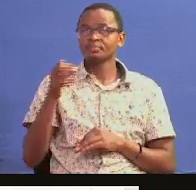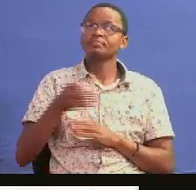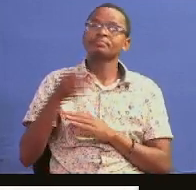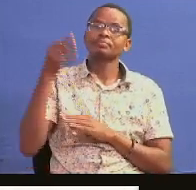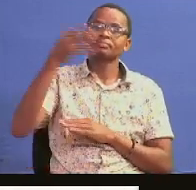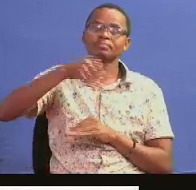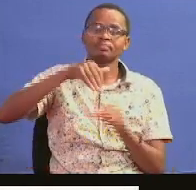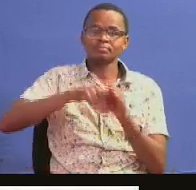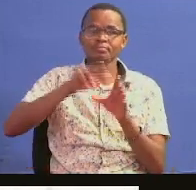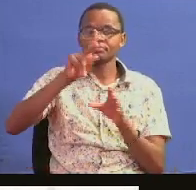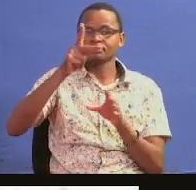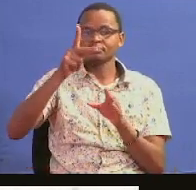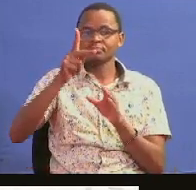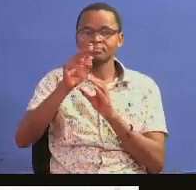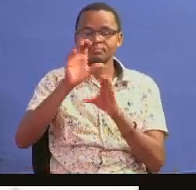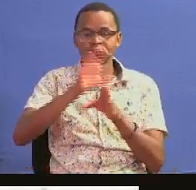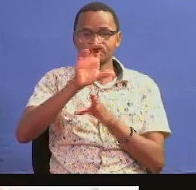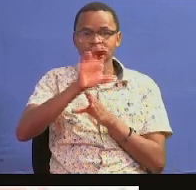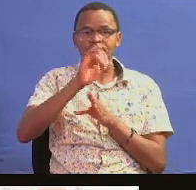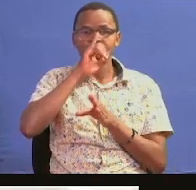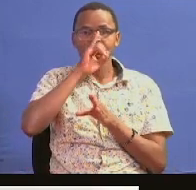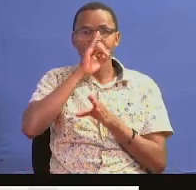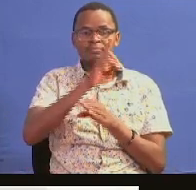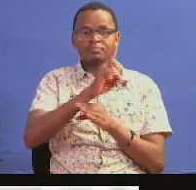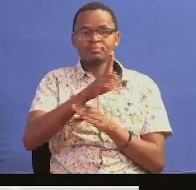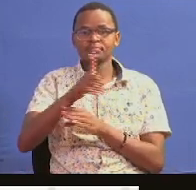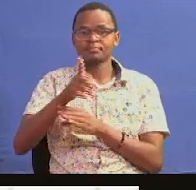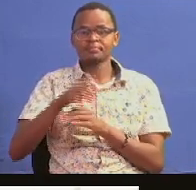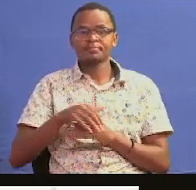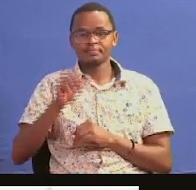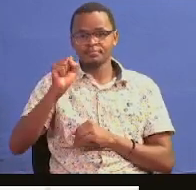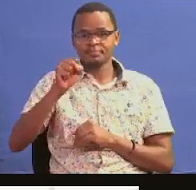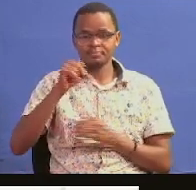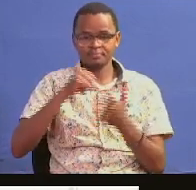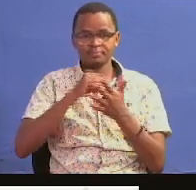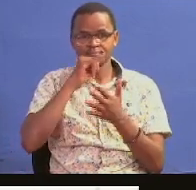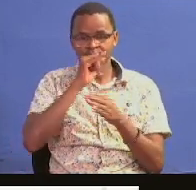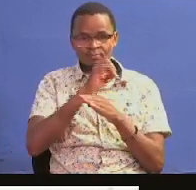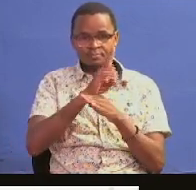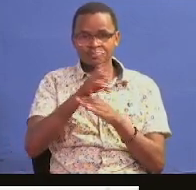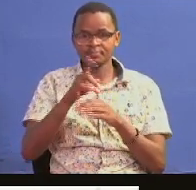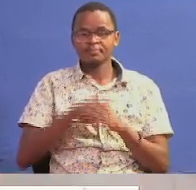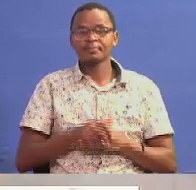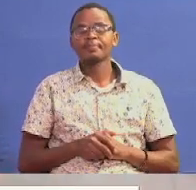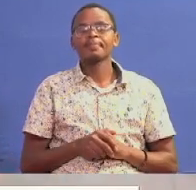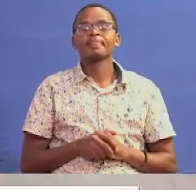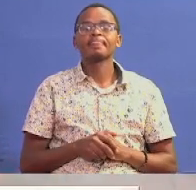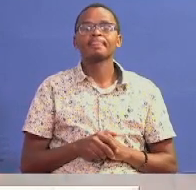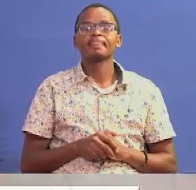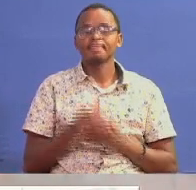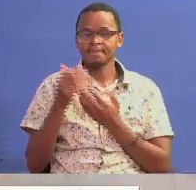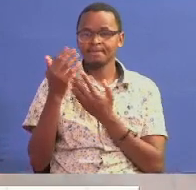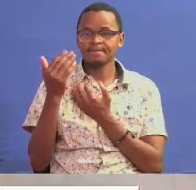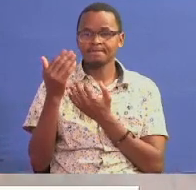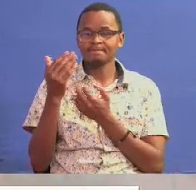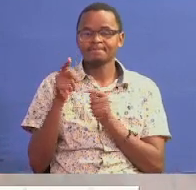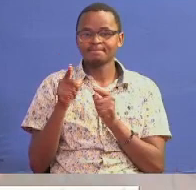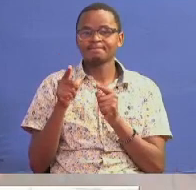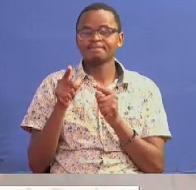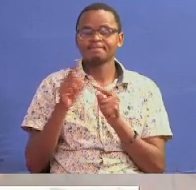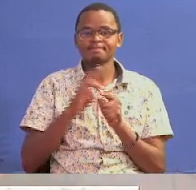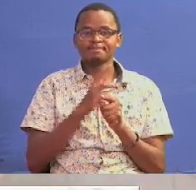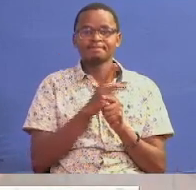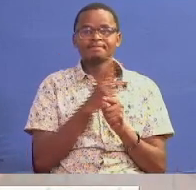our future in Kenya as a career is threatened. Yes, it is threatened. All right, and I